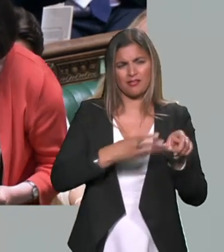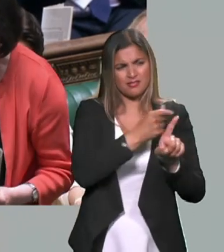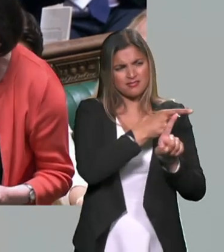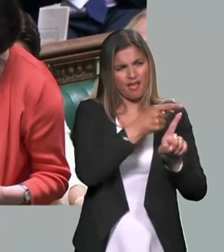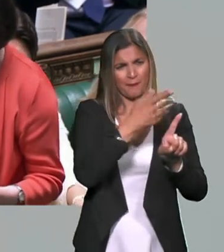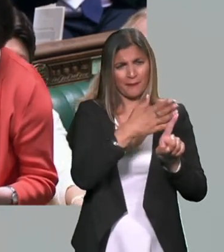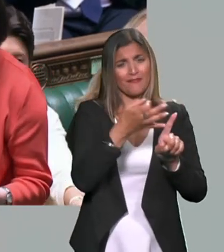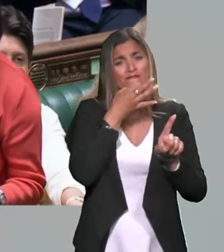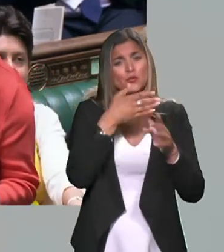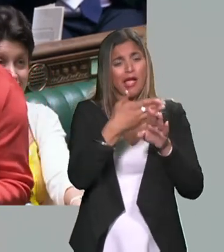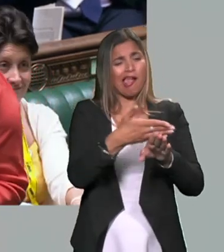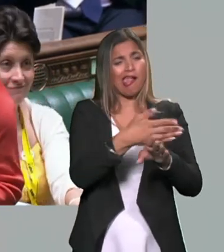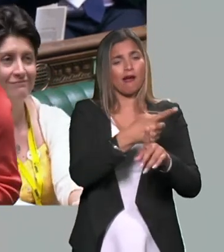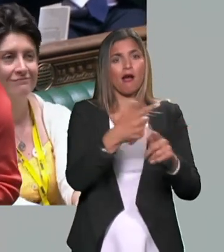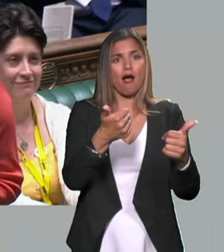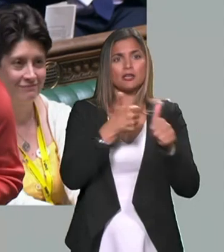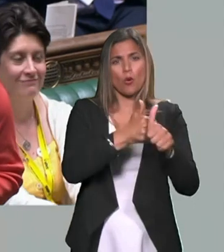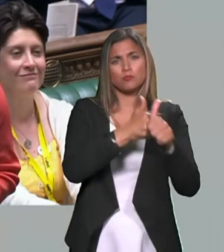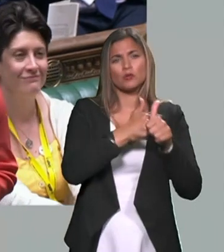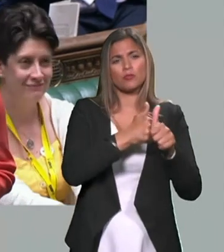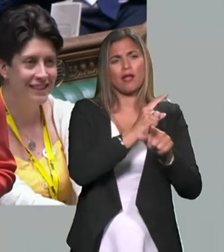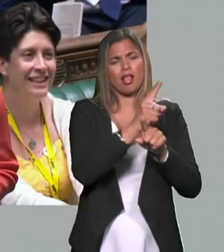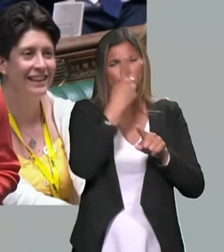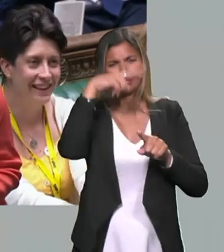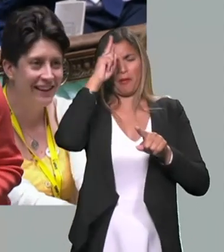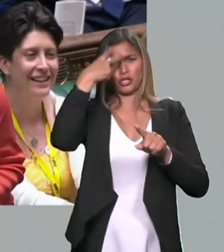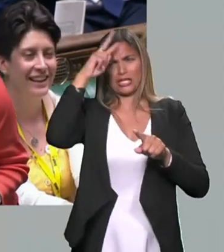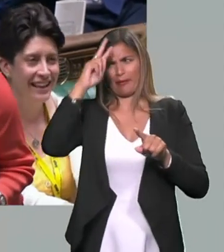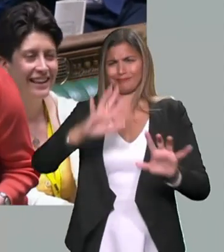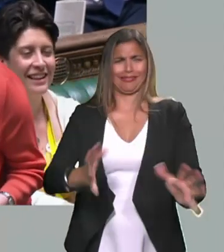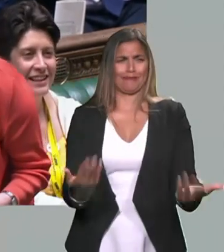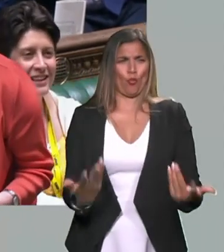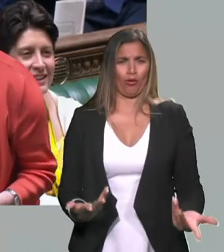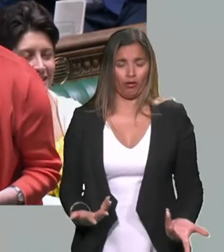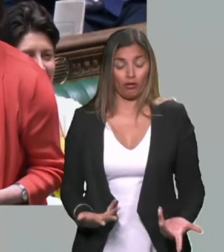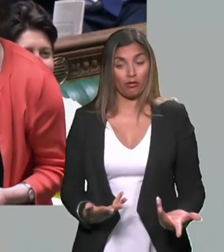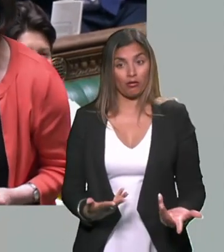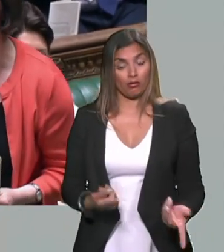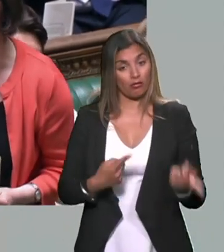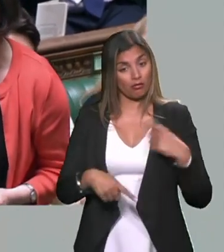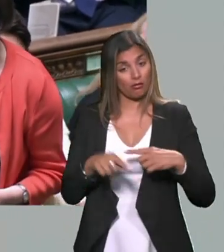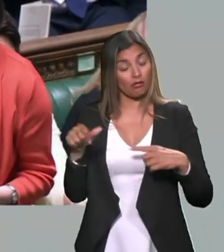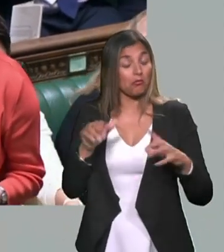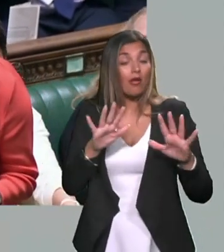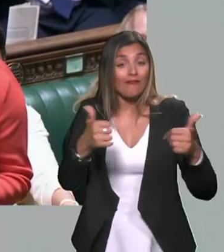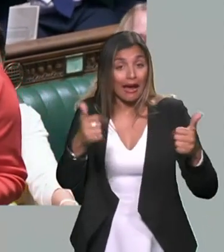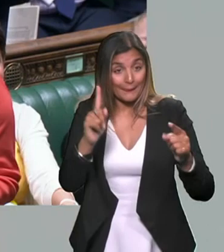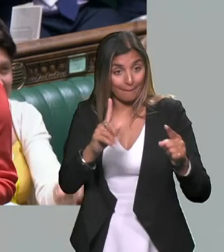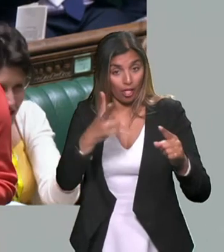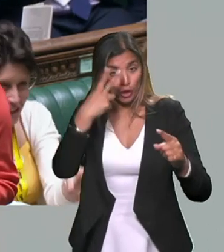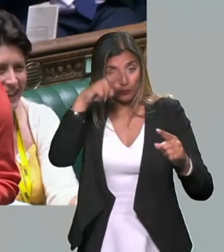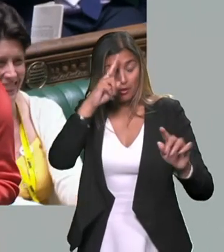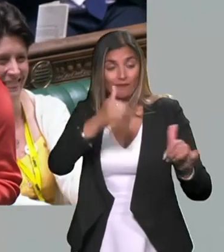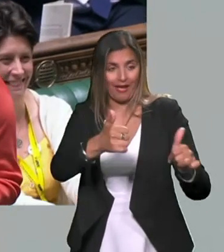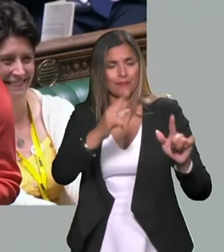course, people are allowed to change their minds, and this should be recognised. Why does the Prime Minister and his